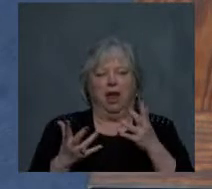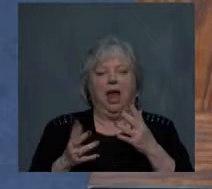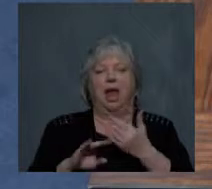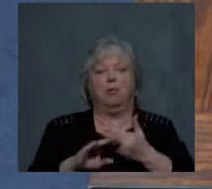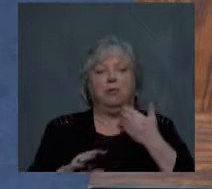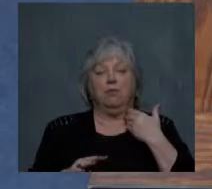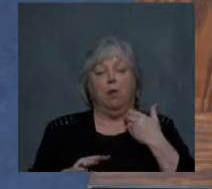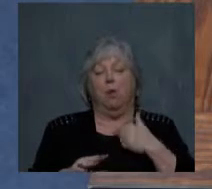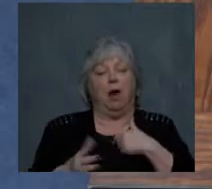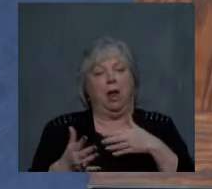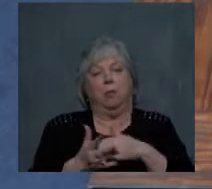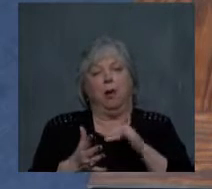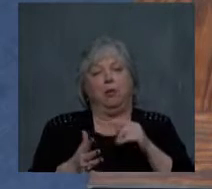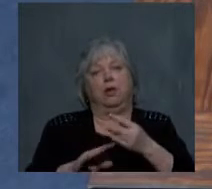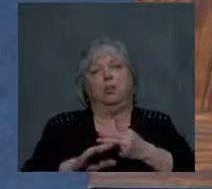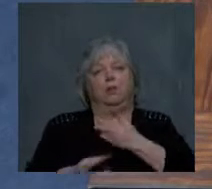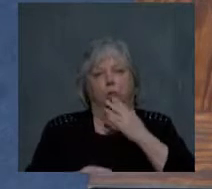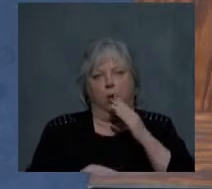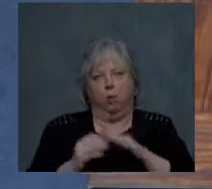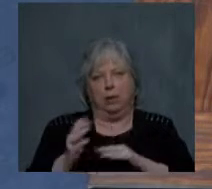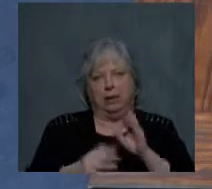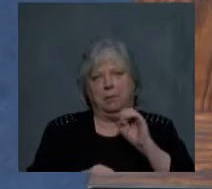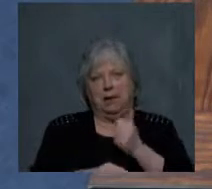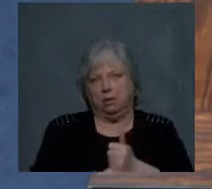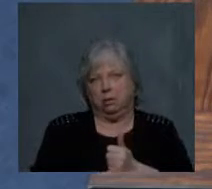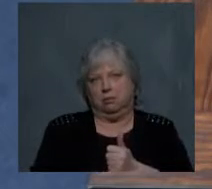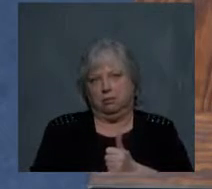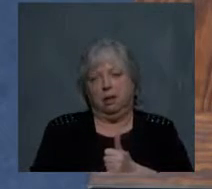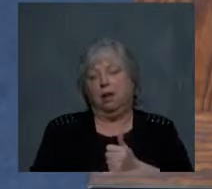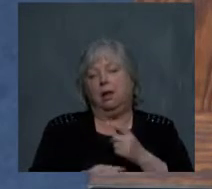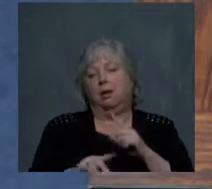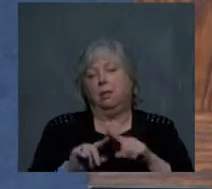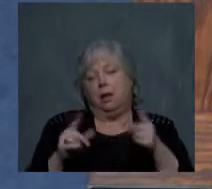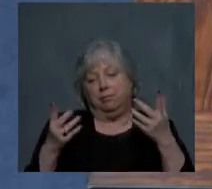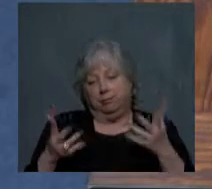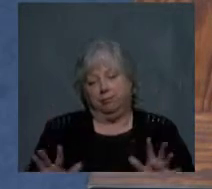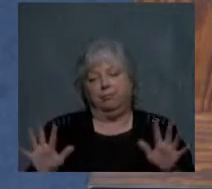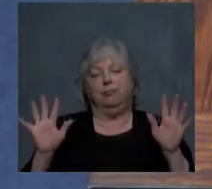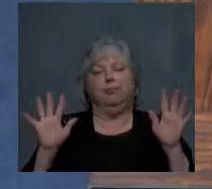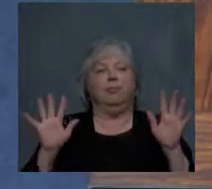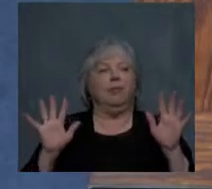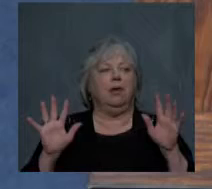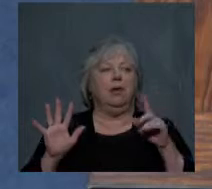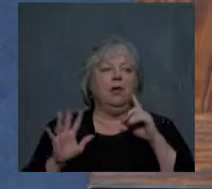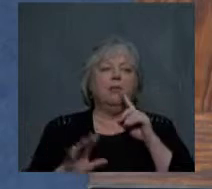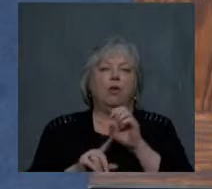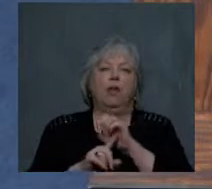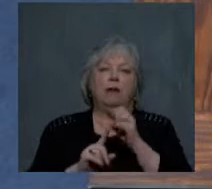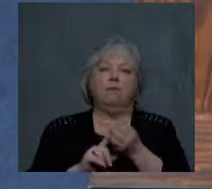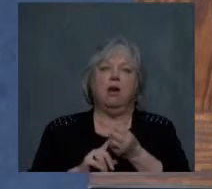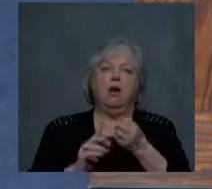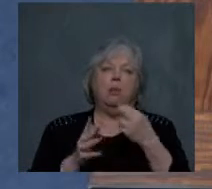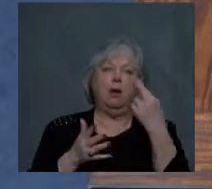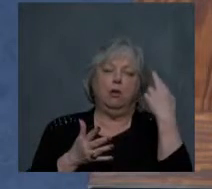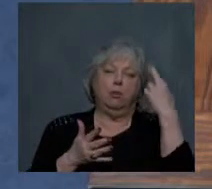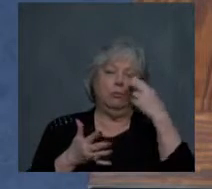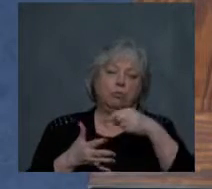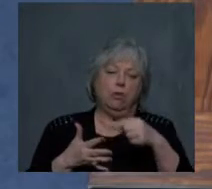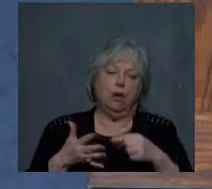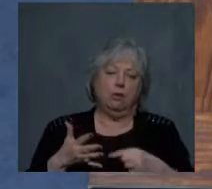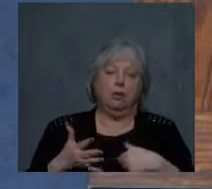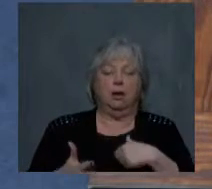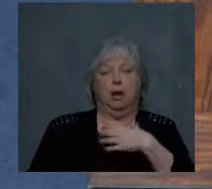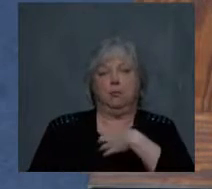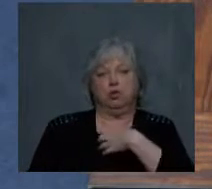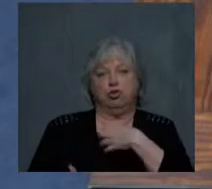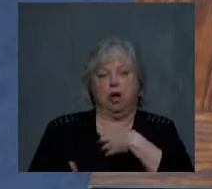it was even being built. Thus being said, for the environmental reasons, I